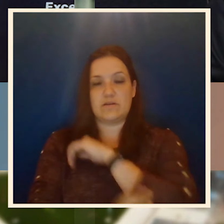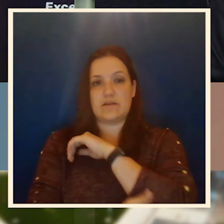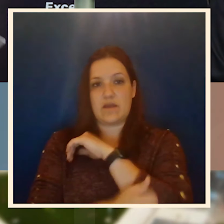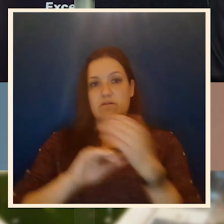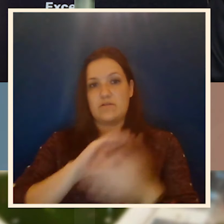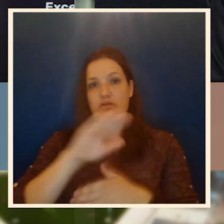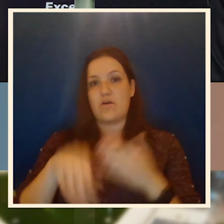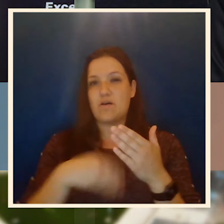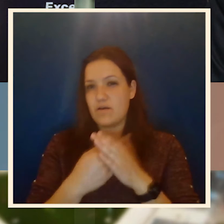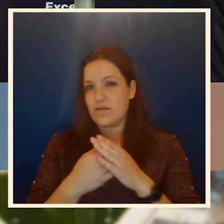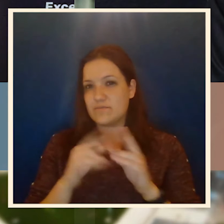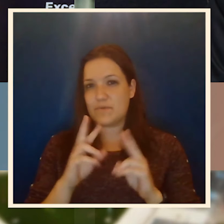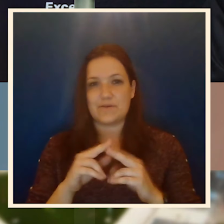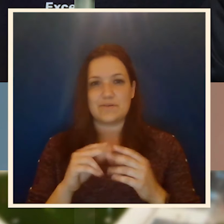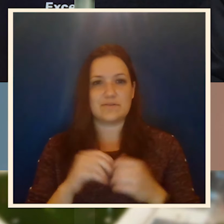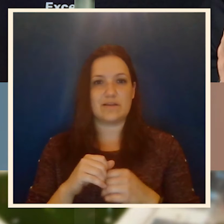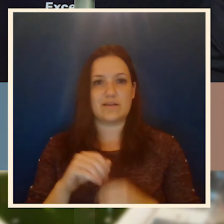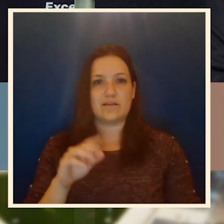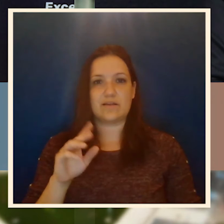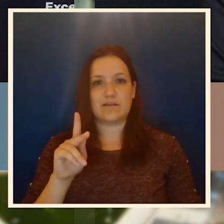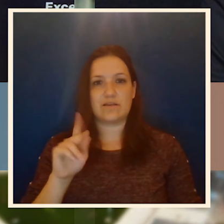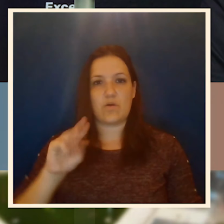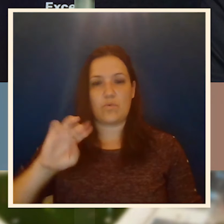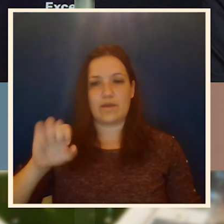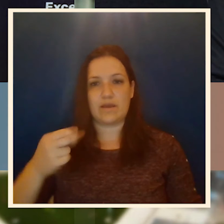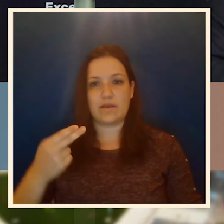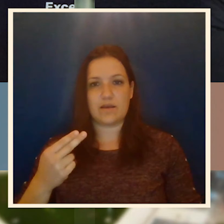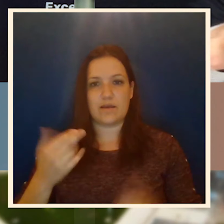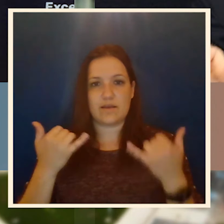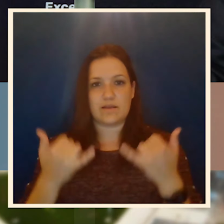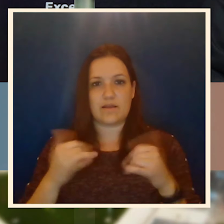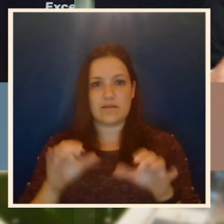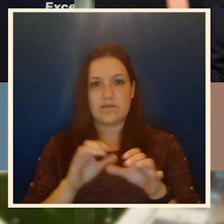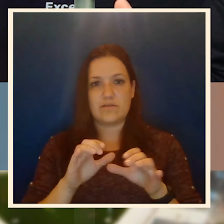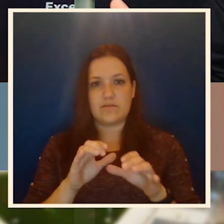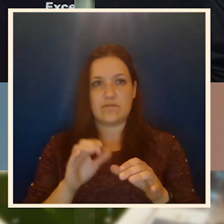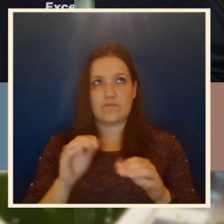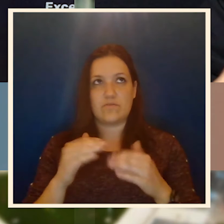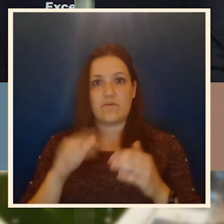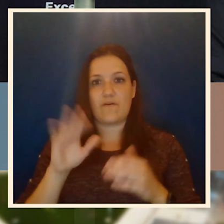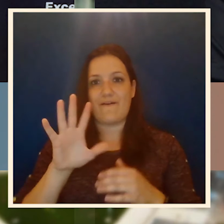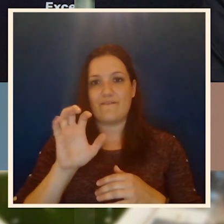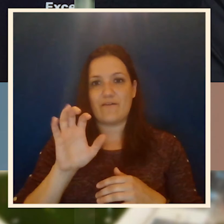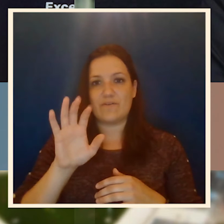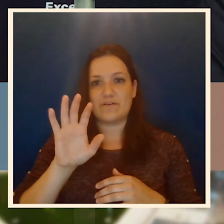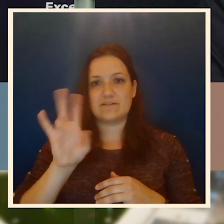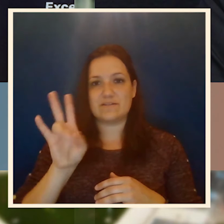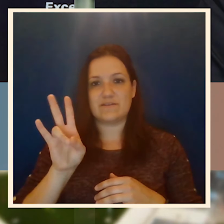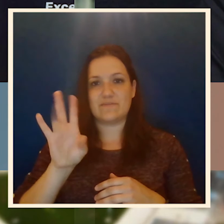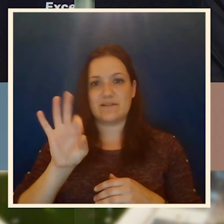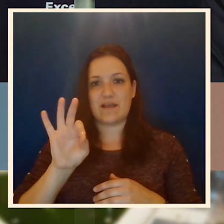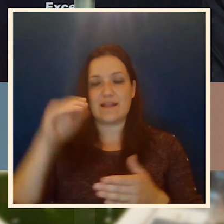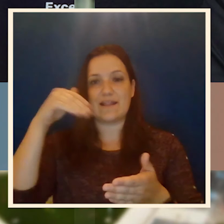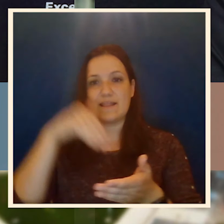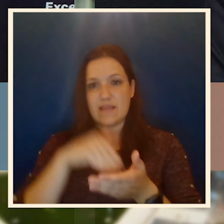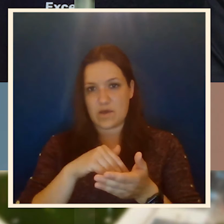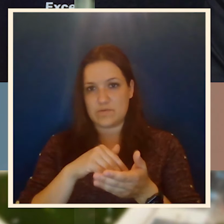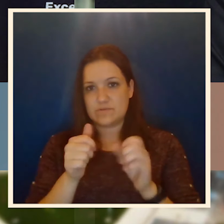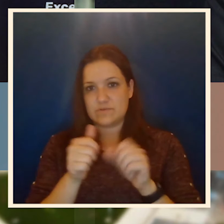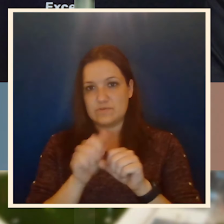county level, the Tulare County and all of its partners like CUIA have